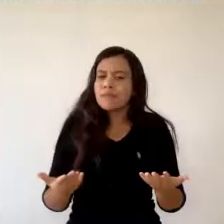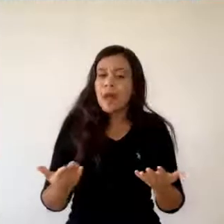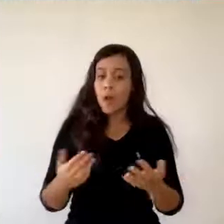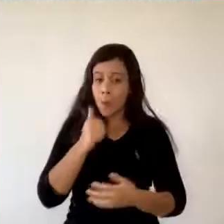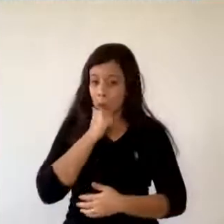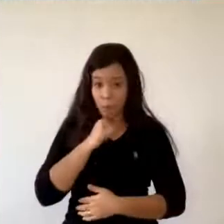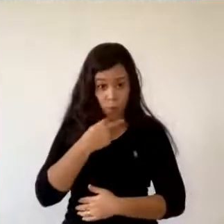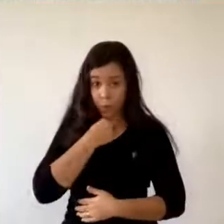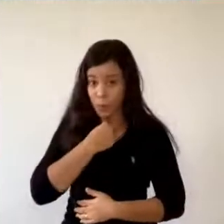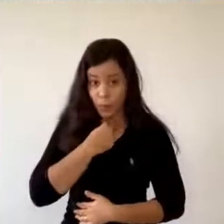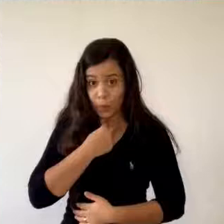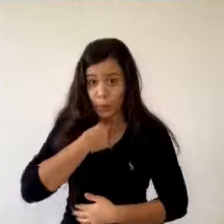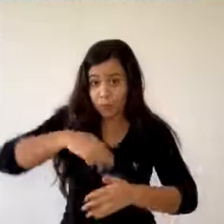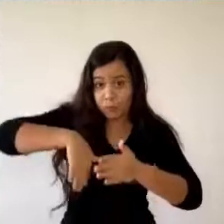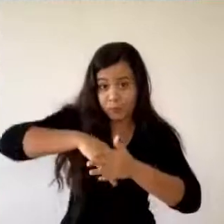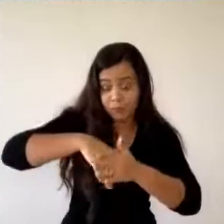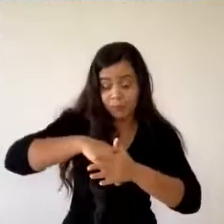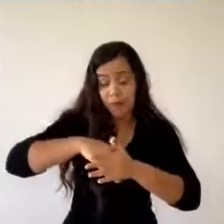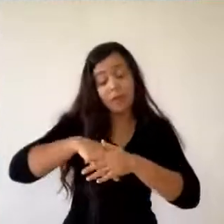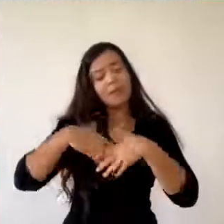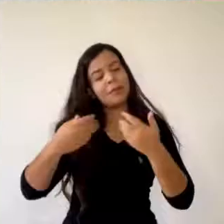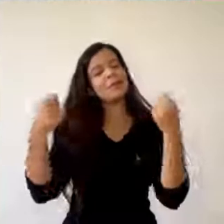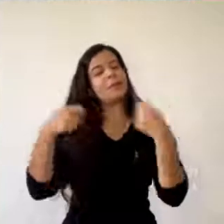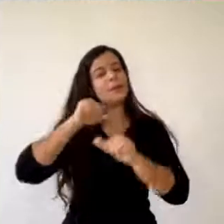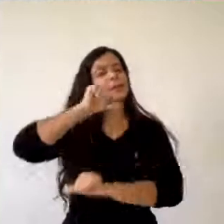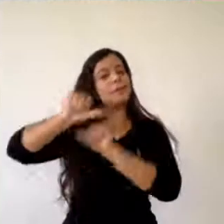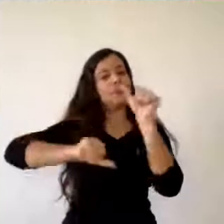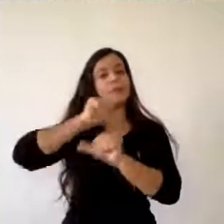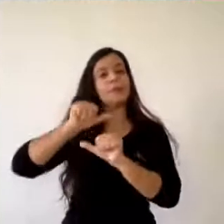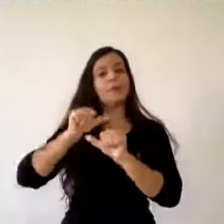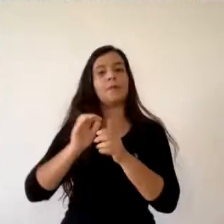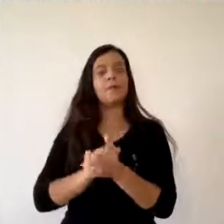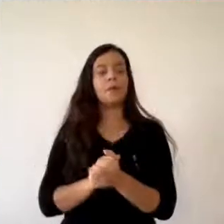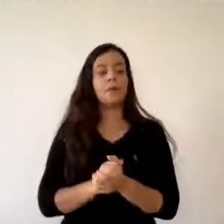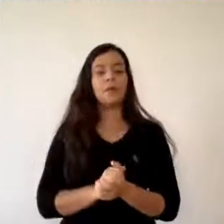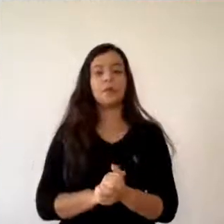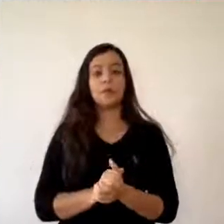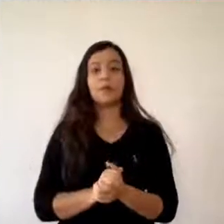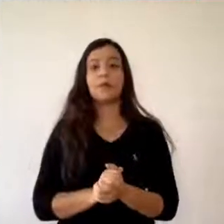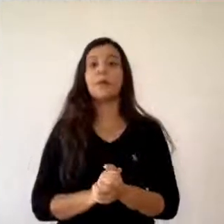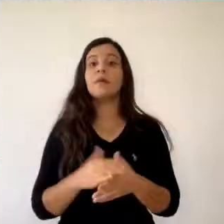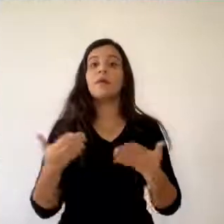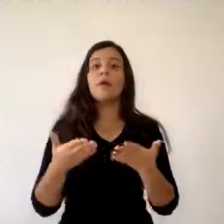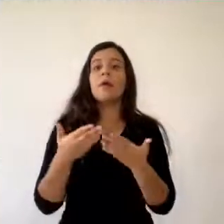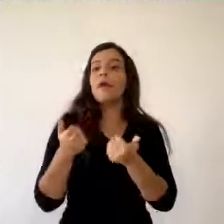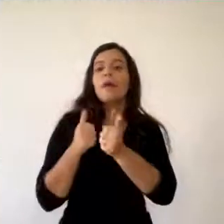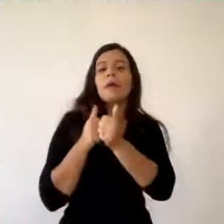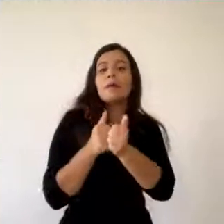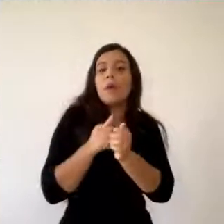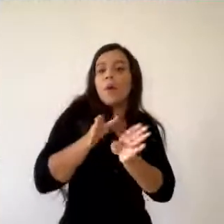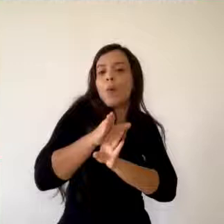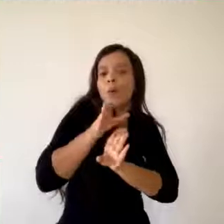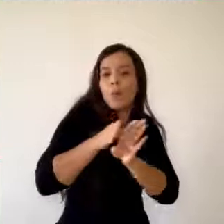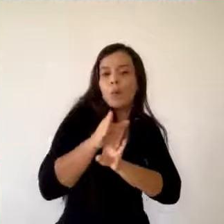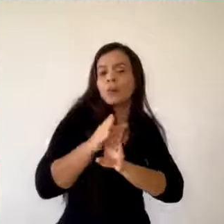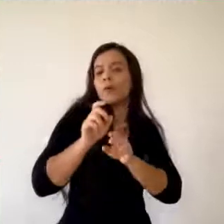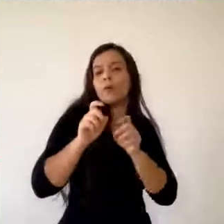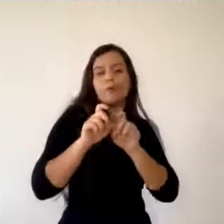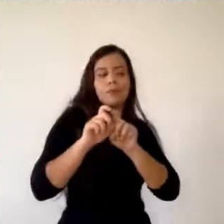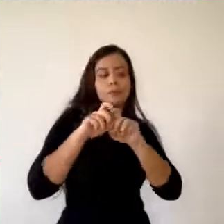soccer. And then if we were to think about that, we need to think about gender